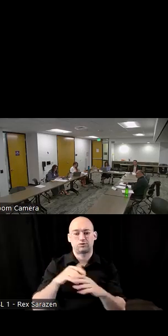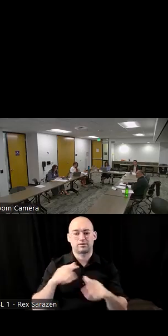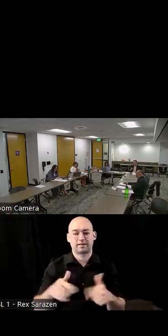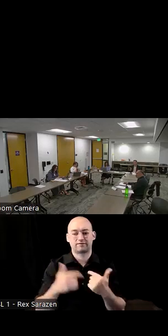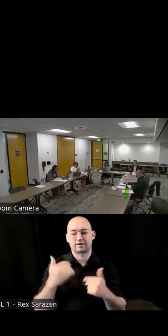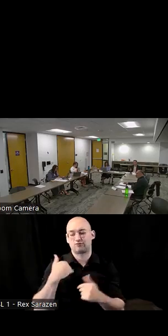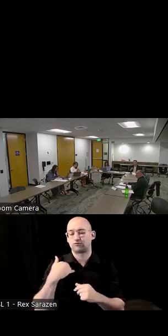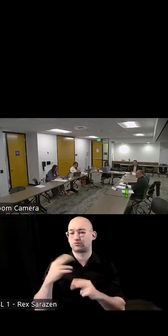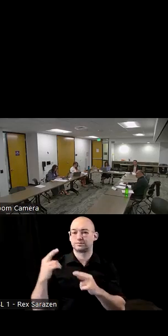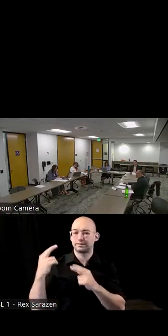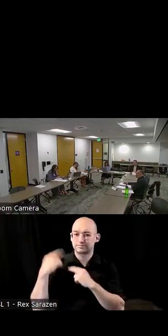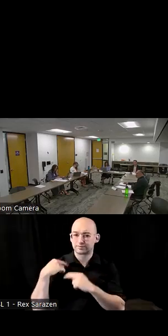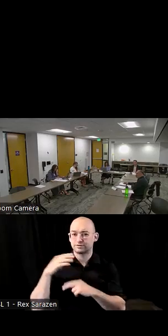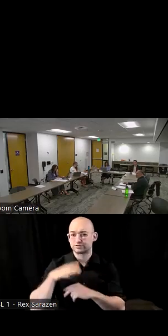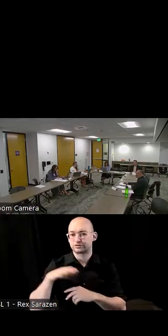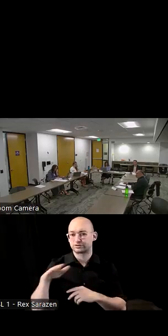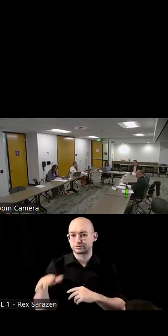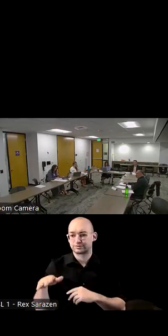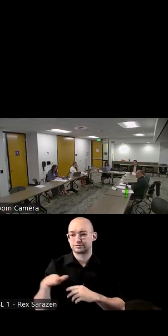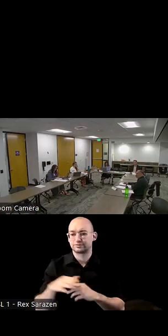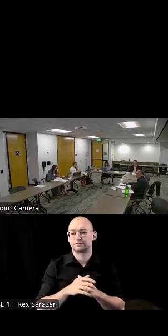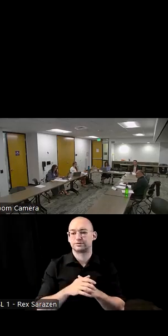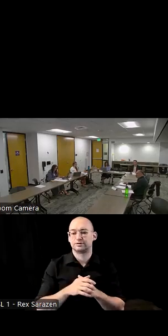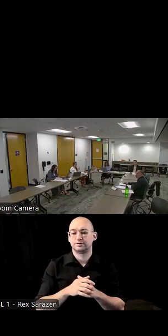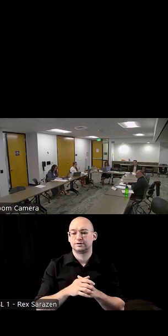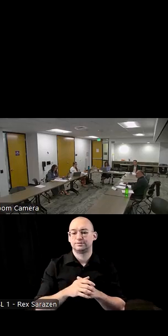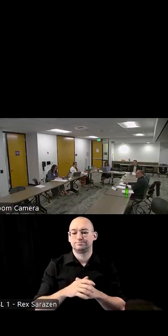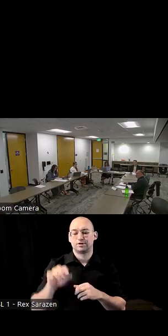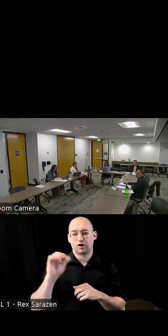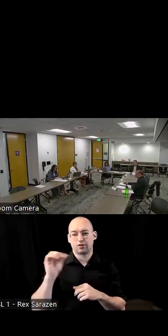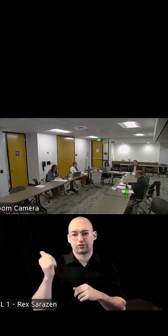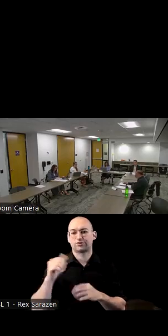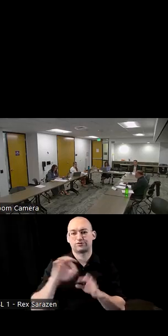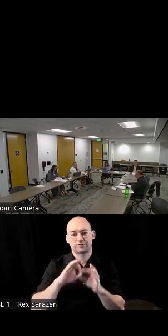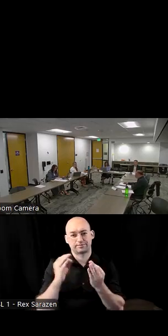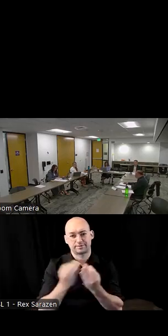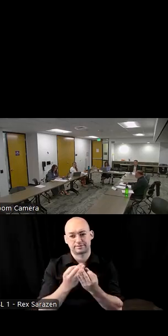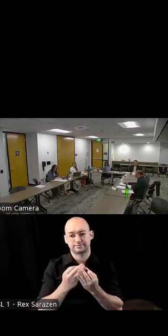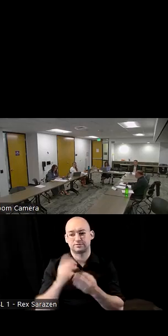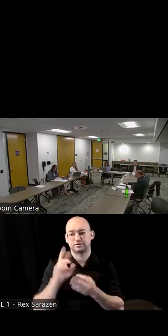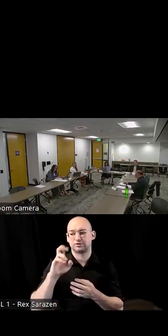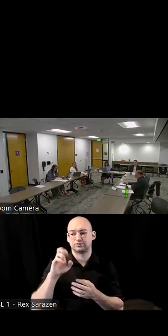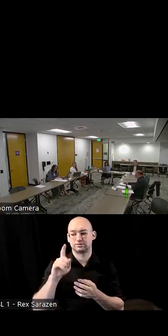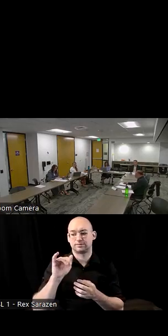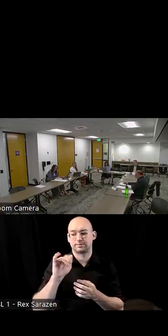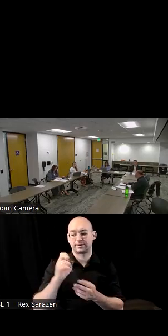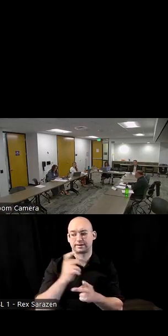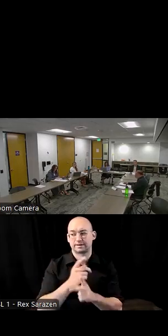responsibility for. It could be children, it could be other relatives. Respite care, always a key